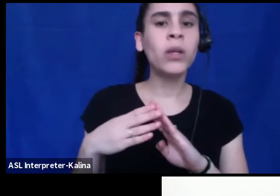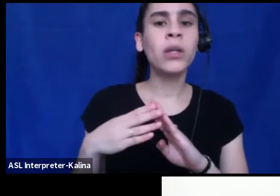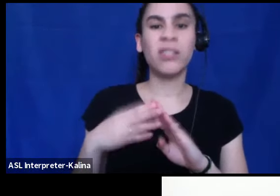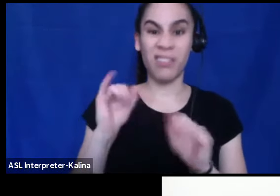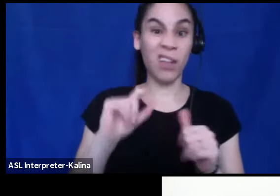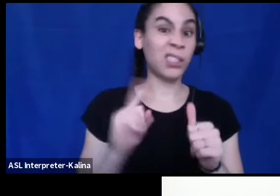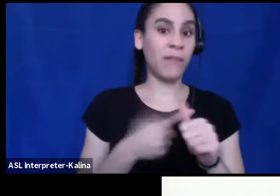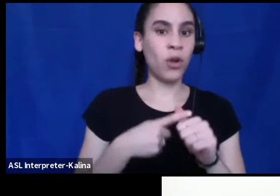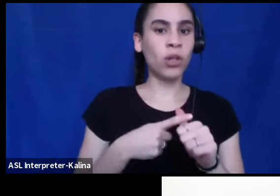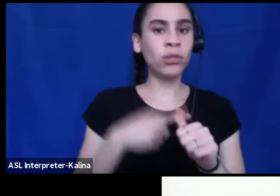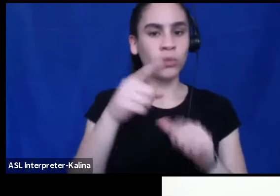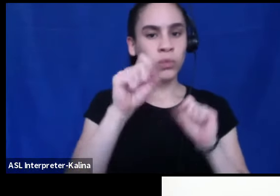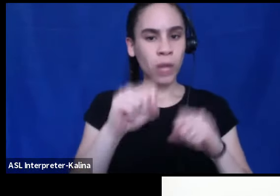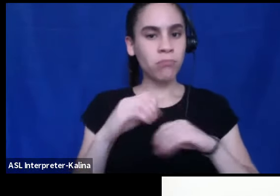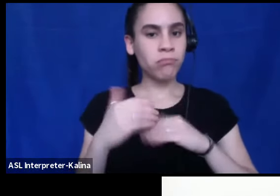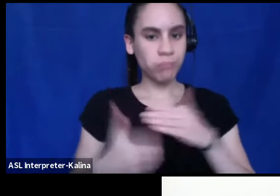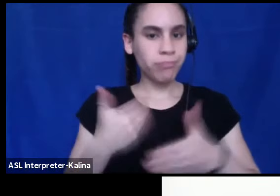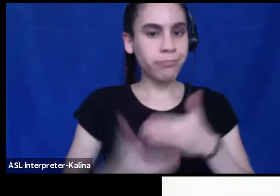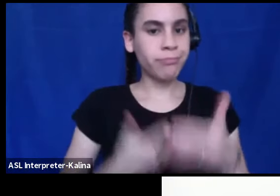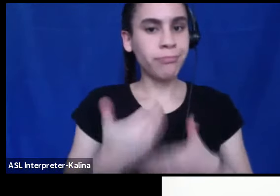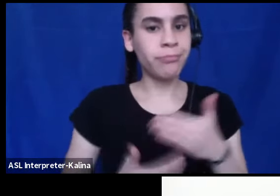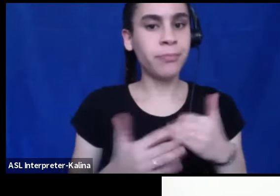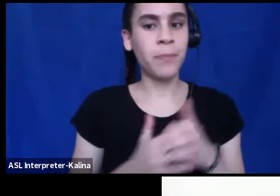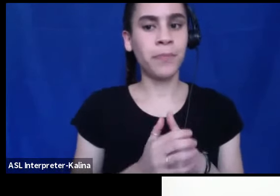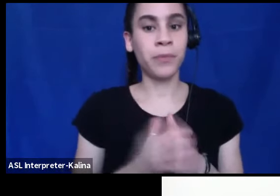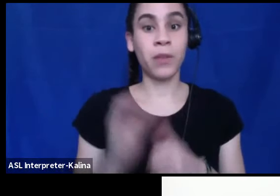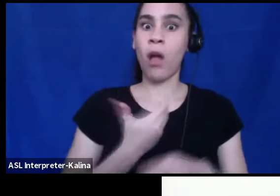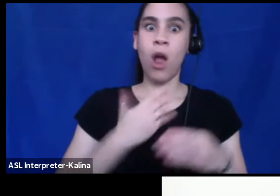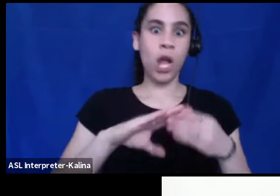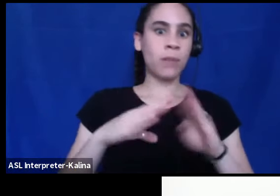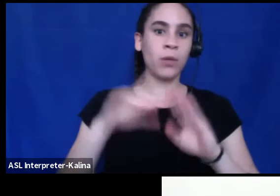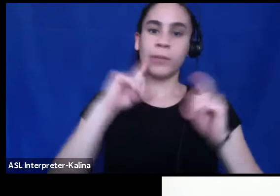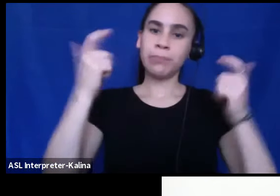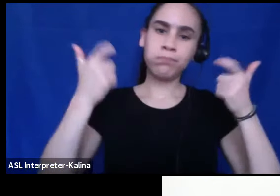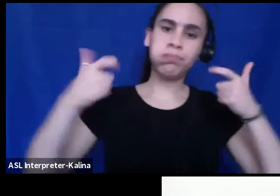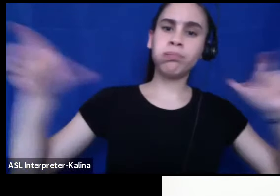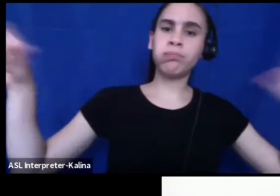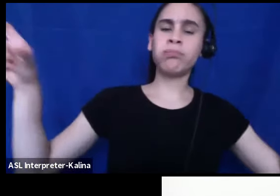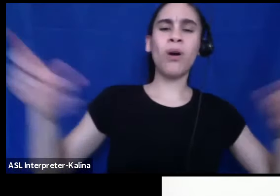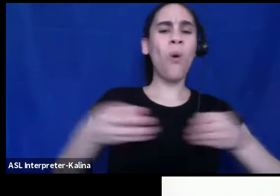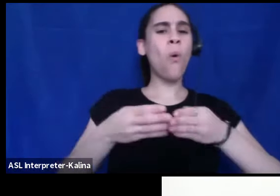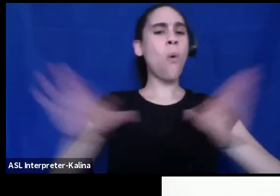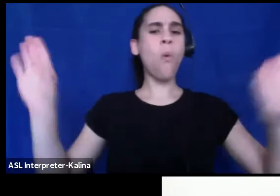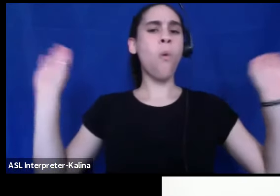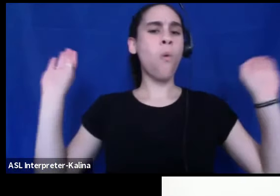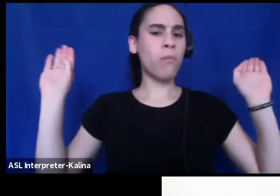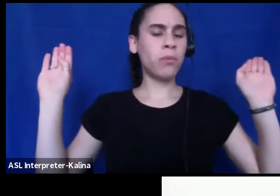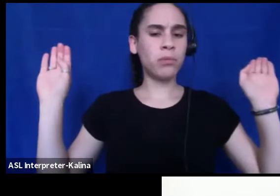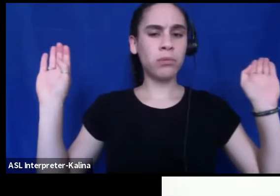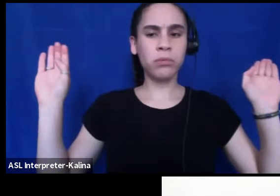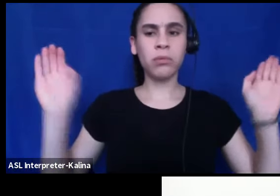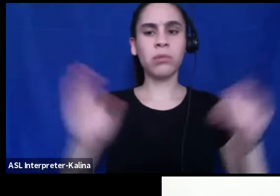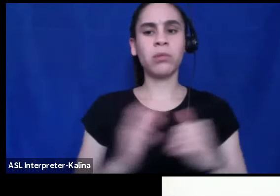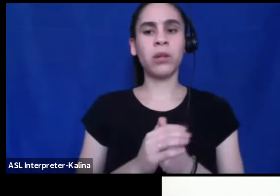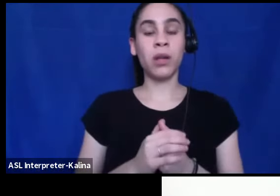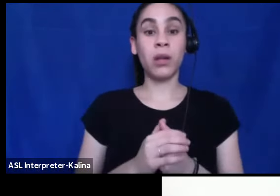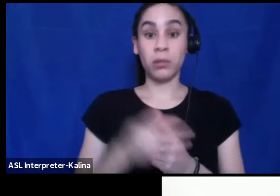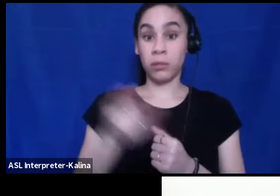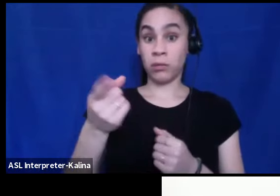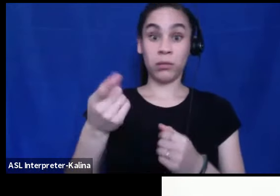take. Our community is so large and so open and so out there, especially on social